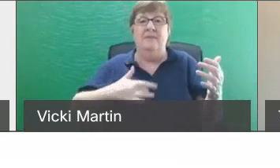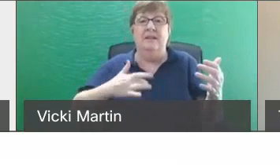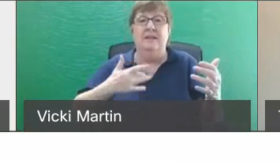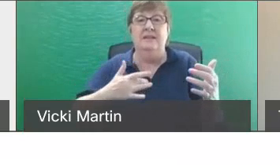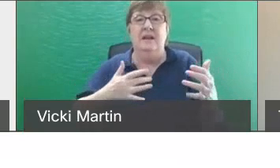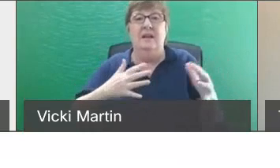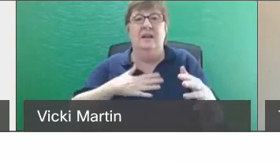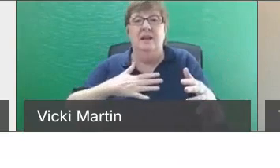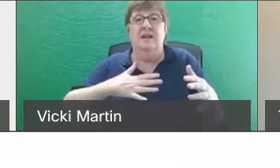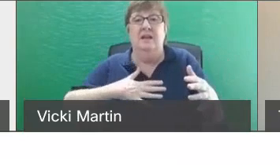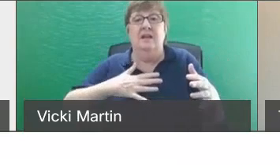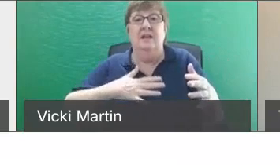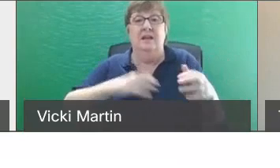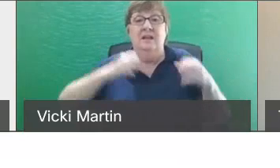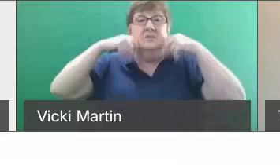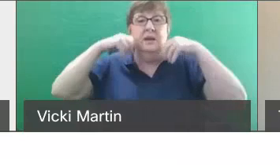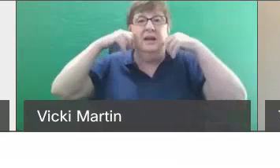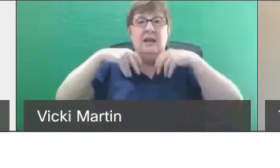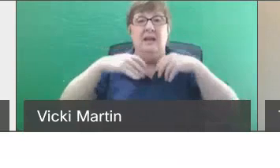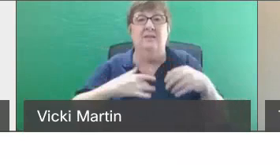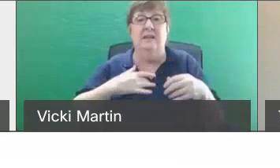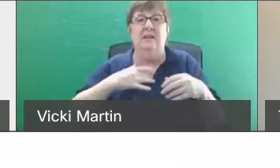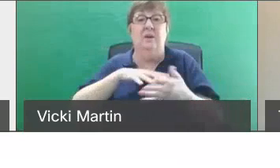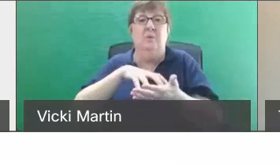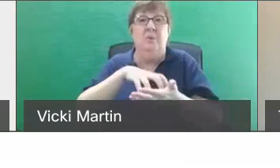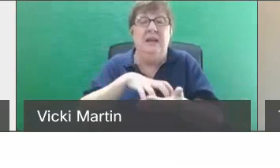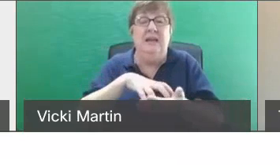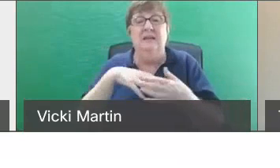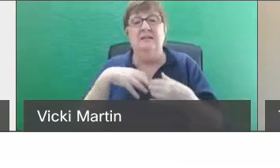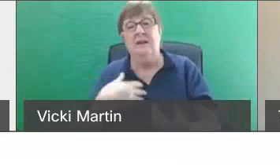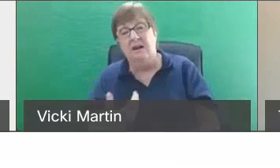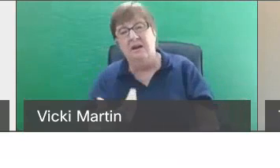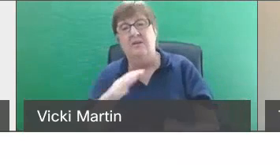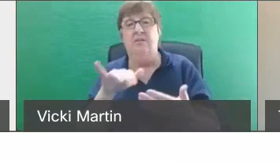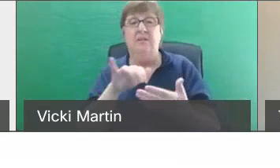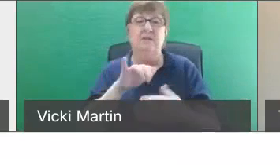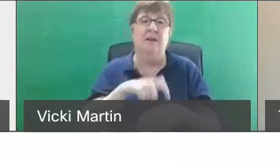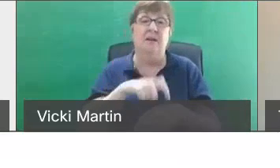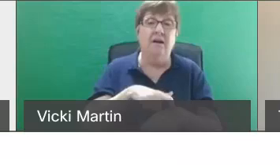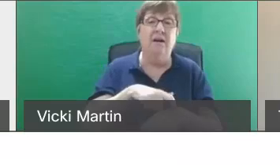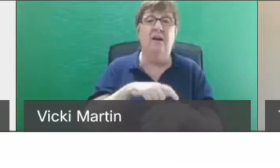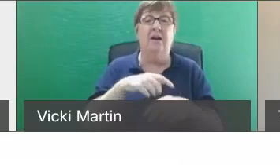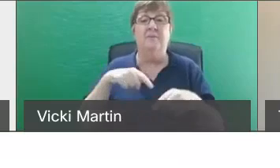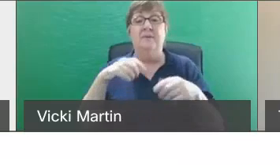difficulty concentrating, having trouble sleeping, and experiencing stomach problems.